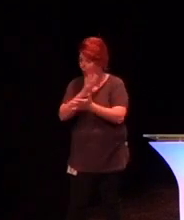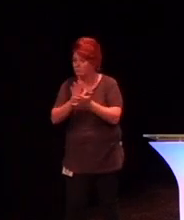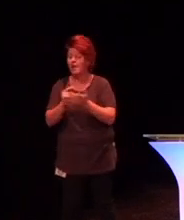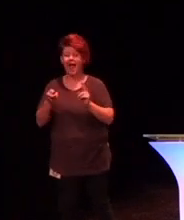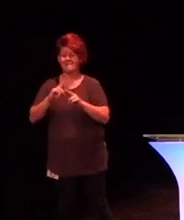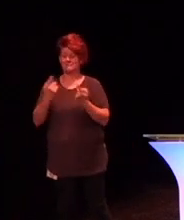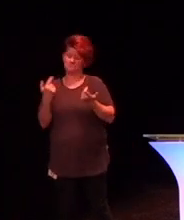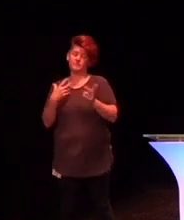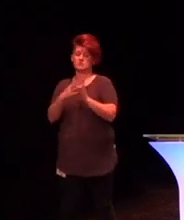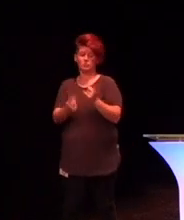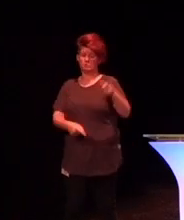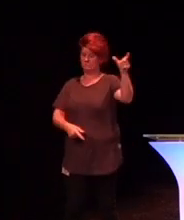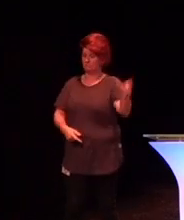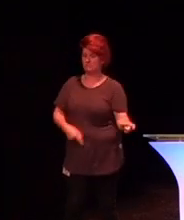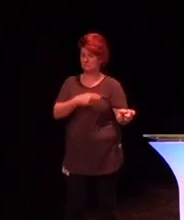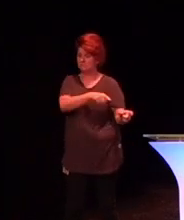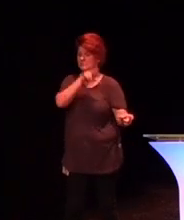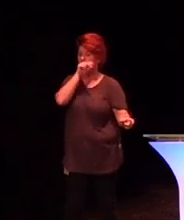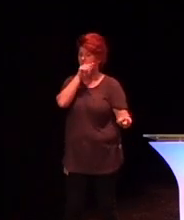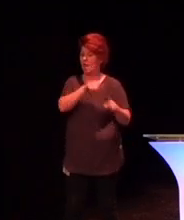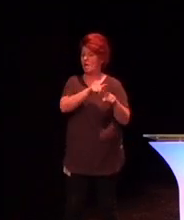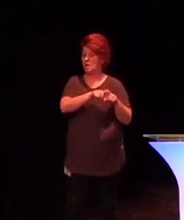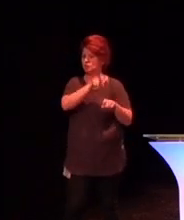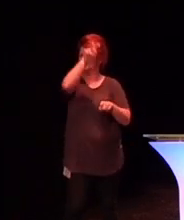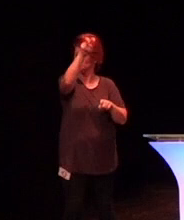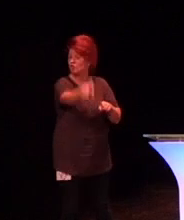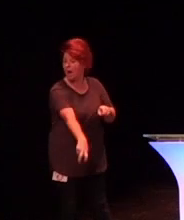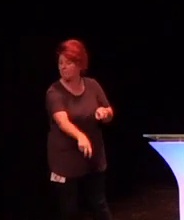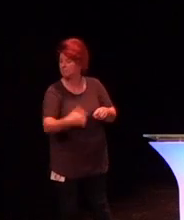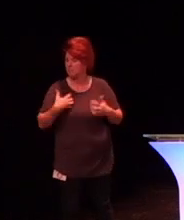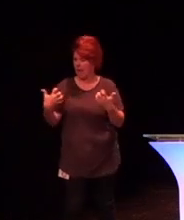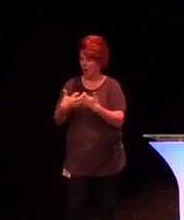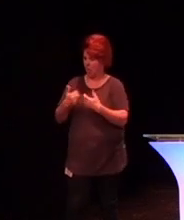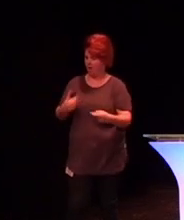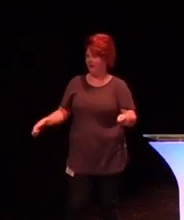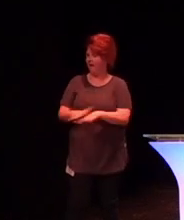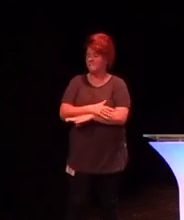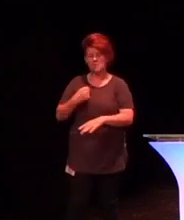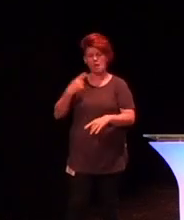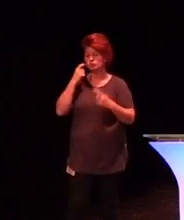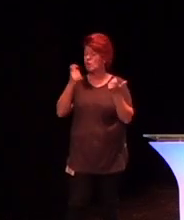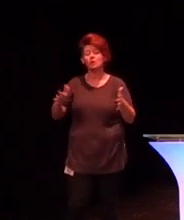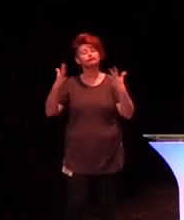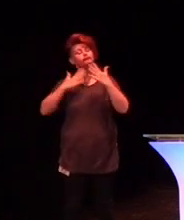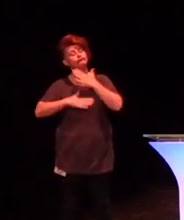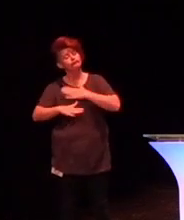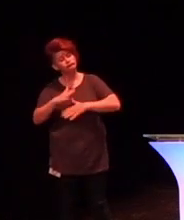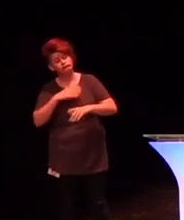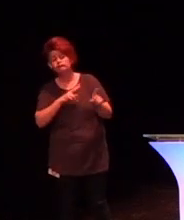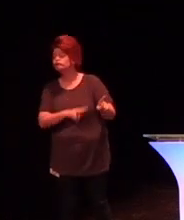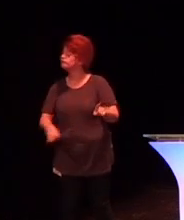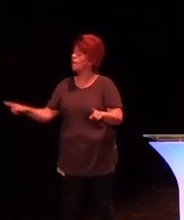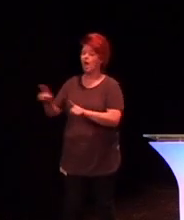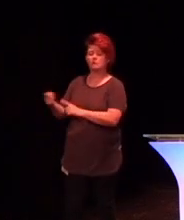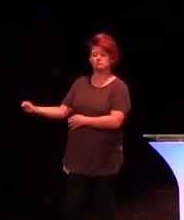information. It was something that really hit home. It was a challenge, but it was a real good experience. And